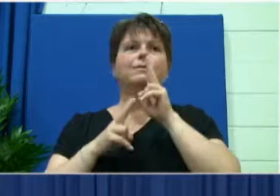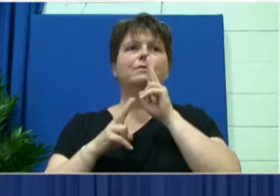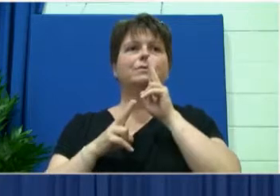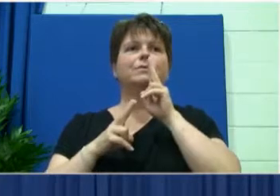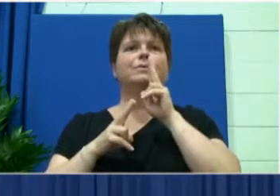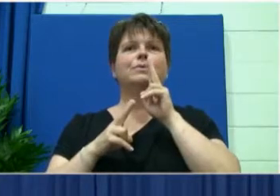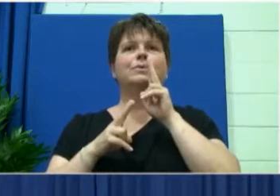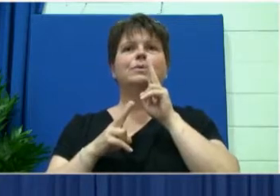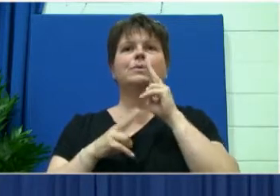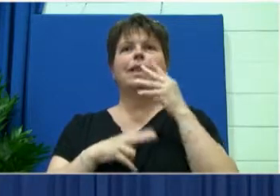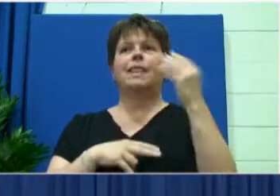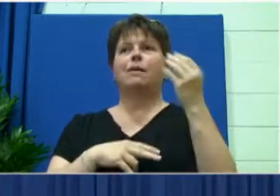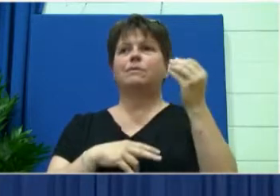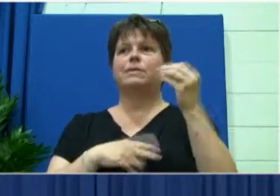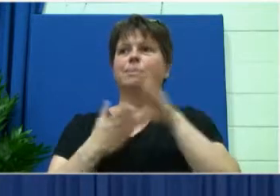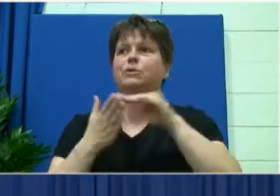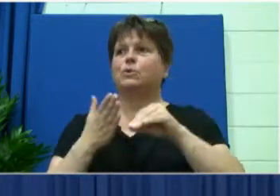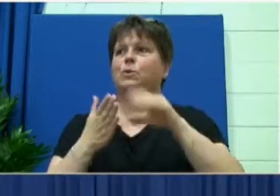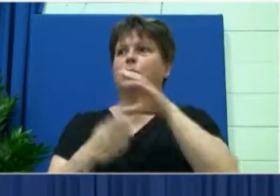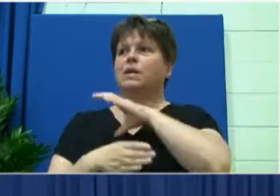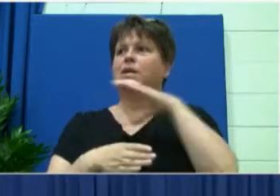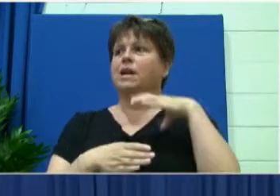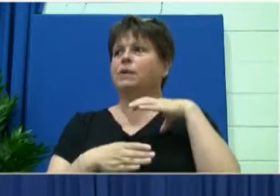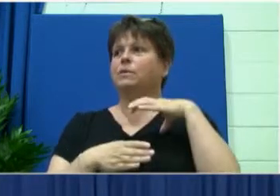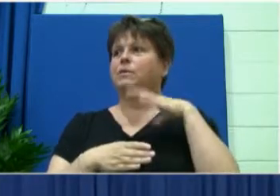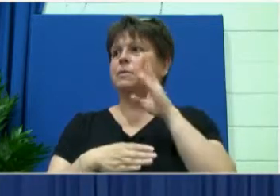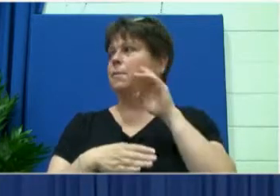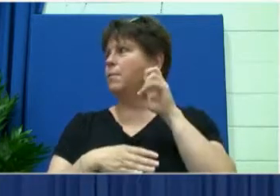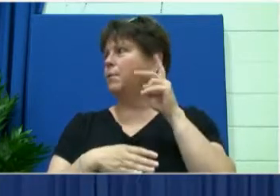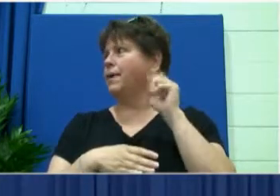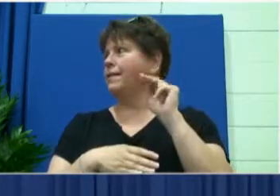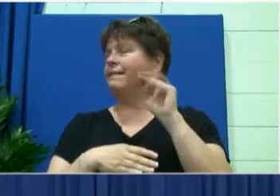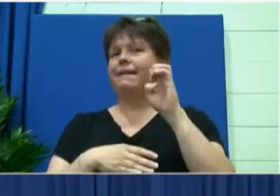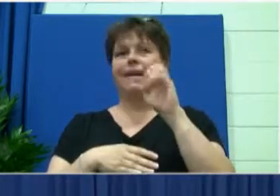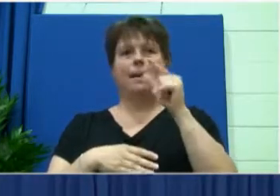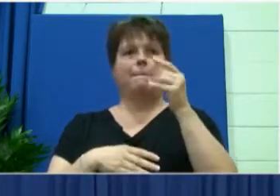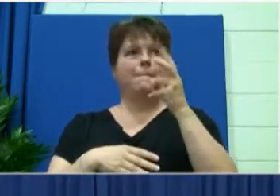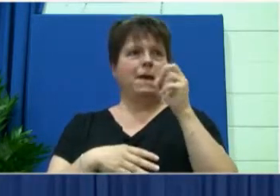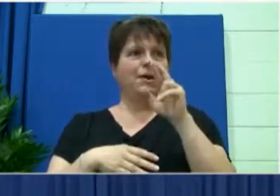outgoing Student Congress President, Braden Ebmeyer.